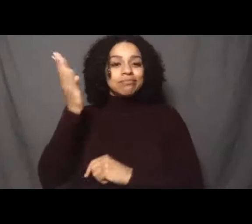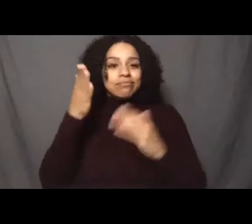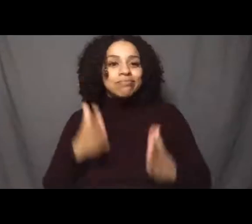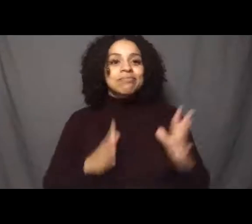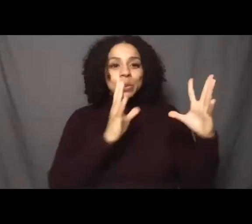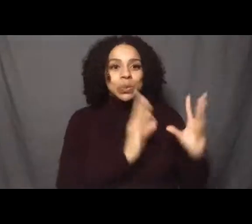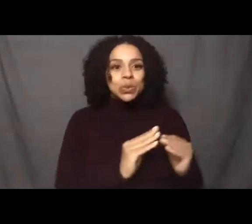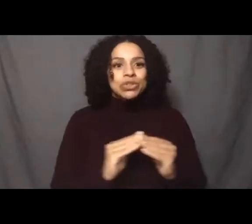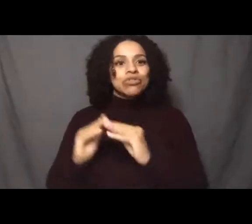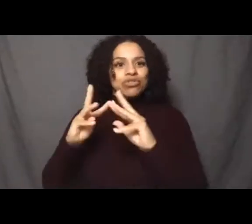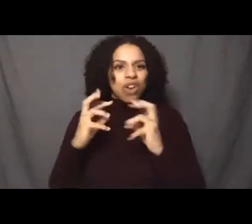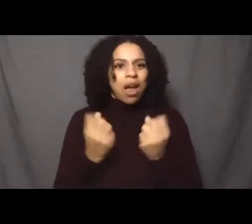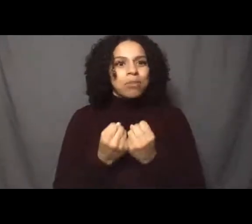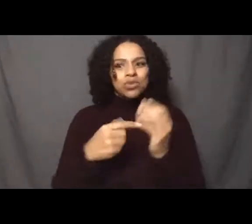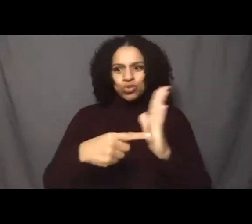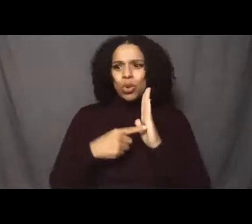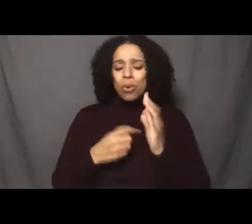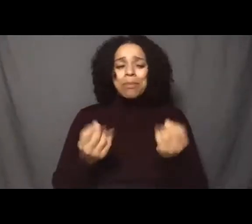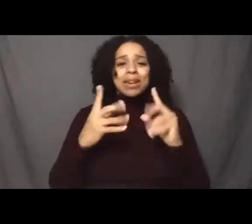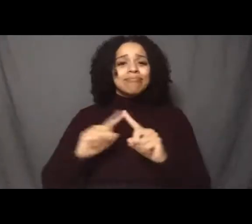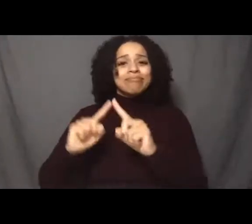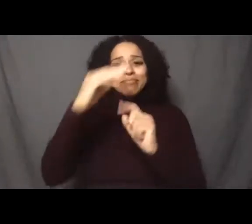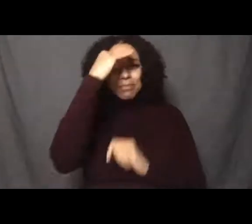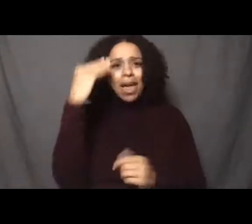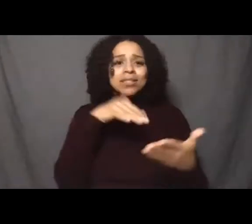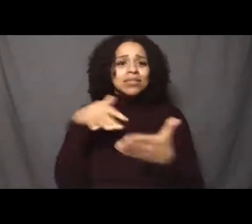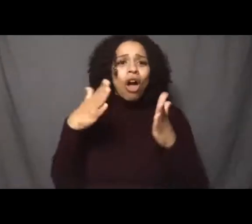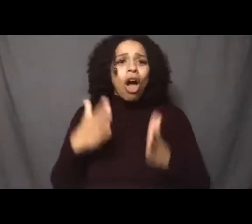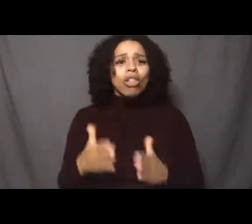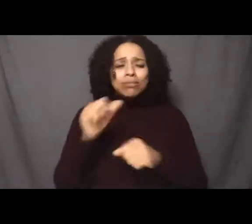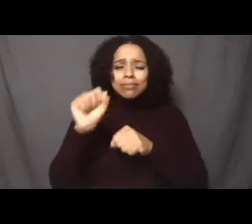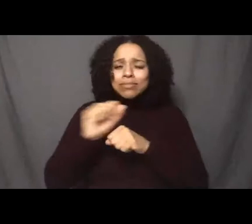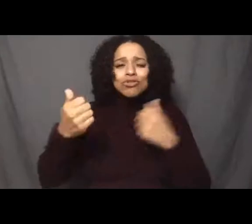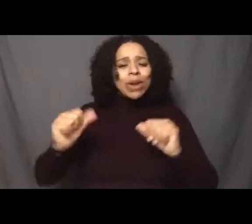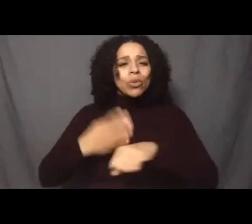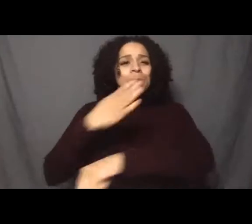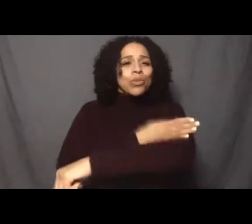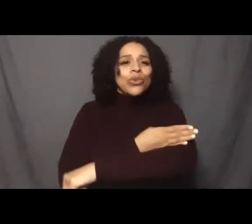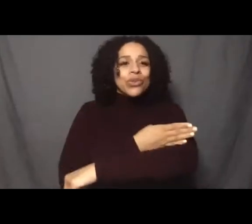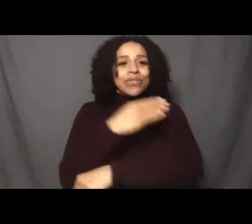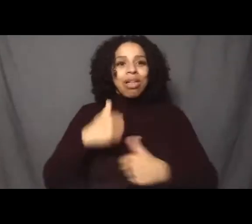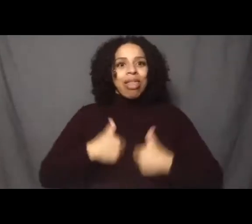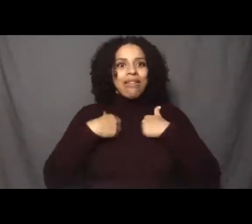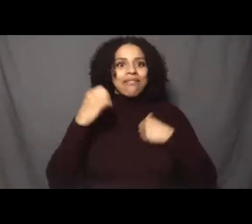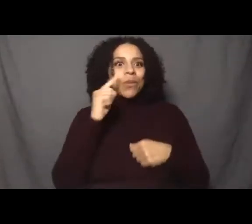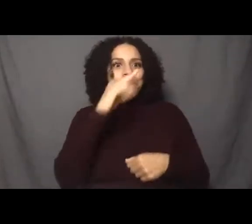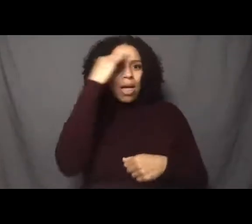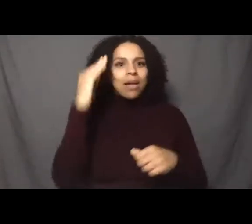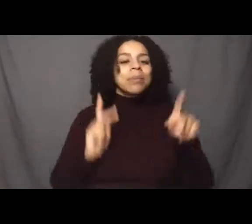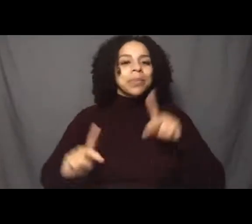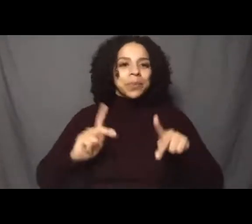scholars working in Black communities to improve the lives of Black people. Our Henrietta Goodwin Scholar Affirmation implores us to